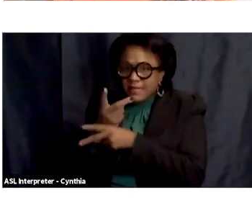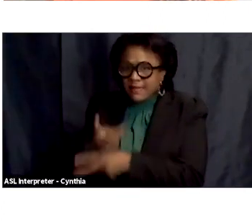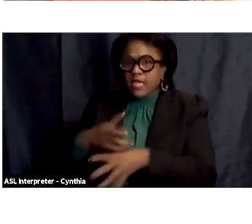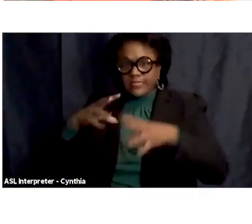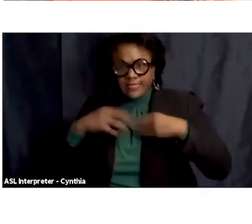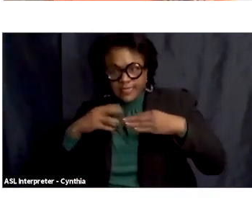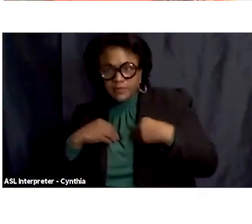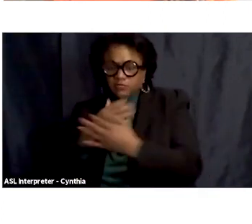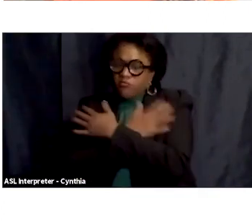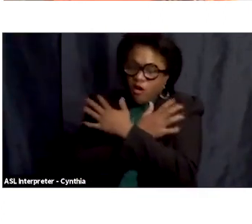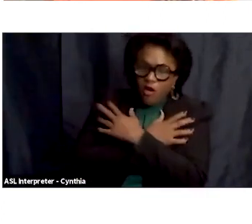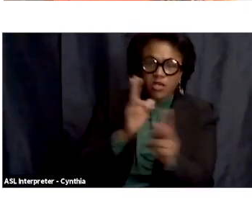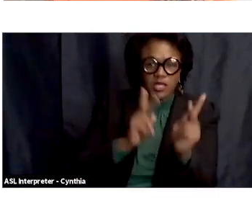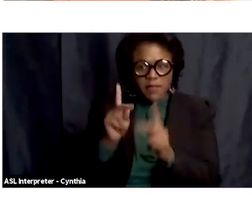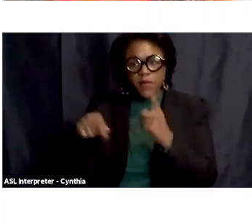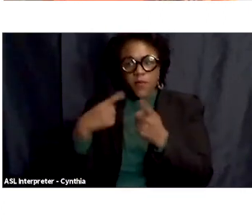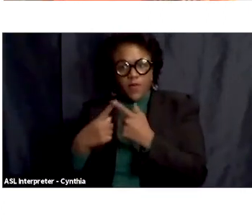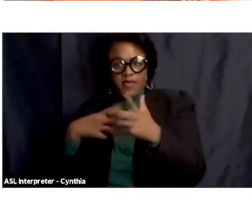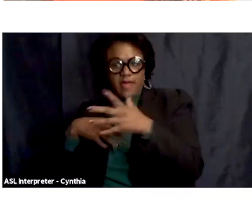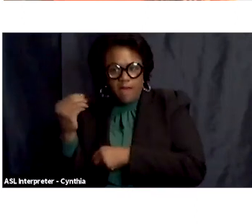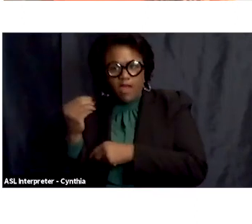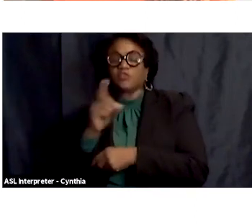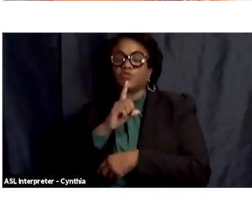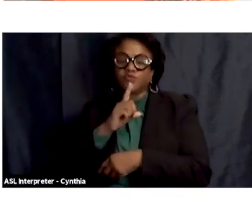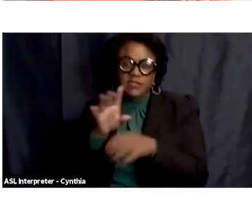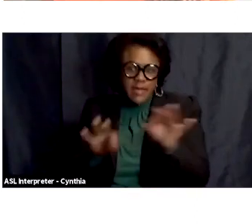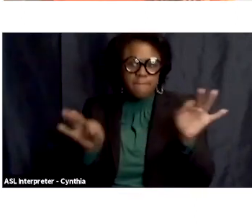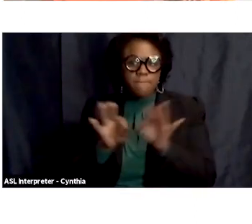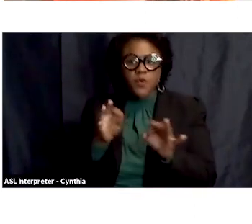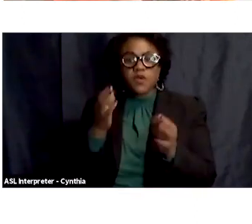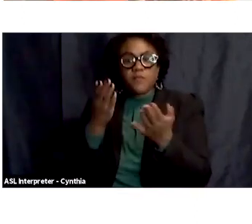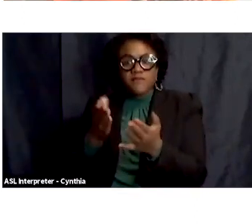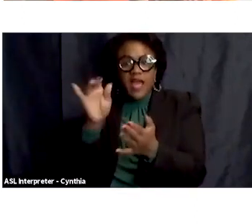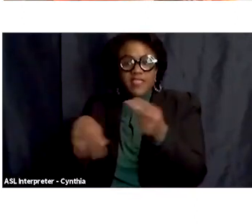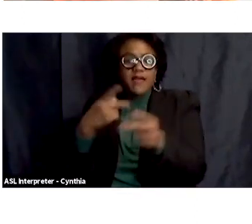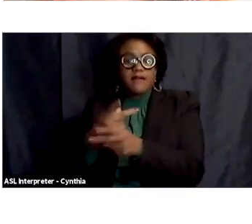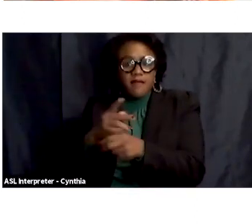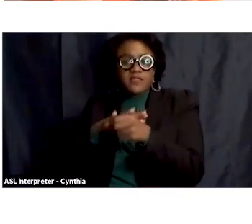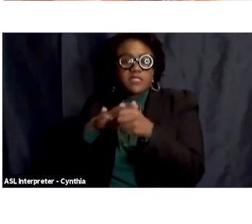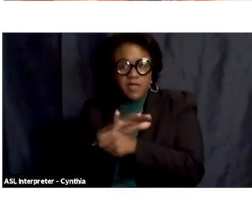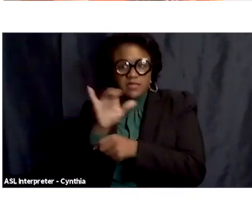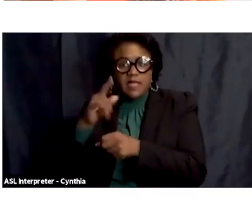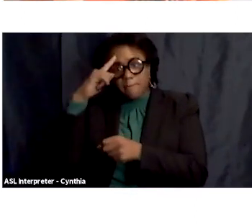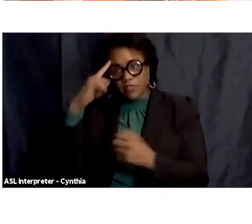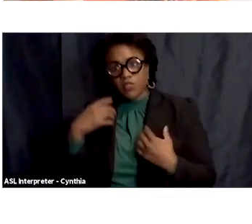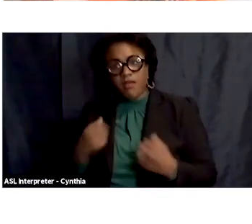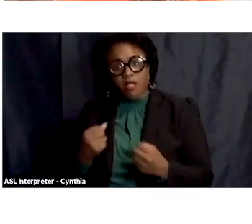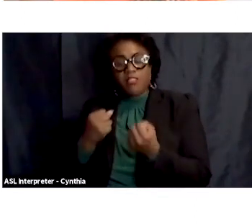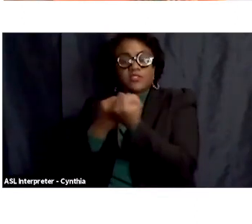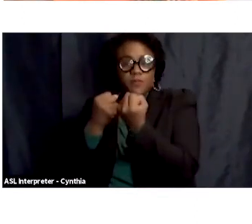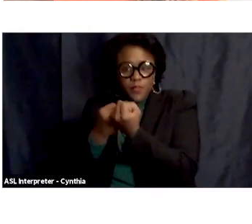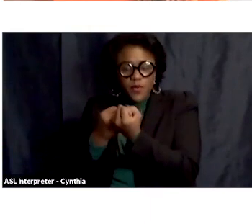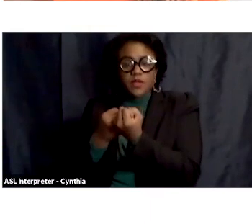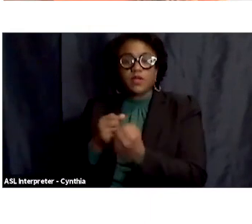people hugs when they were coming out. It was really, really important to provide that sort of space, to provide that sort of mental health support. And